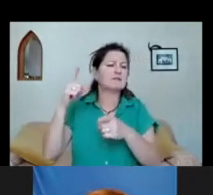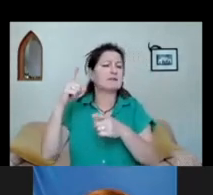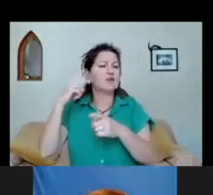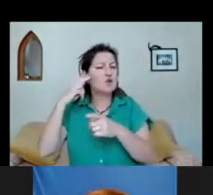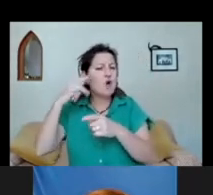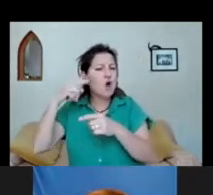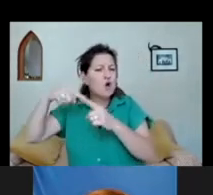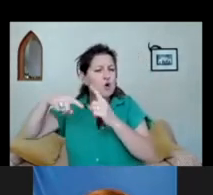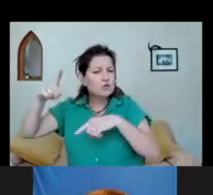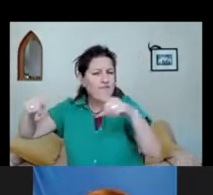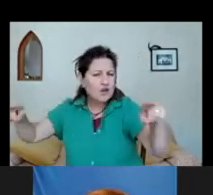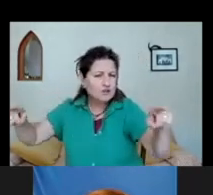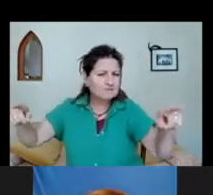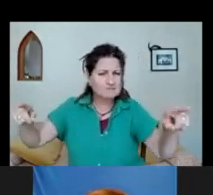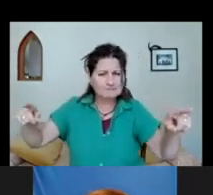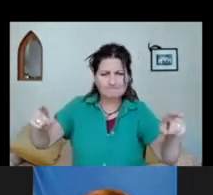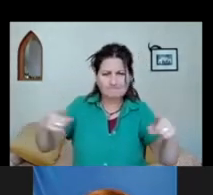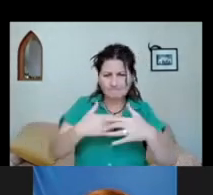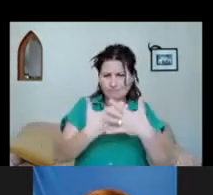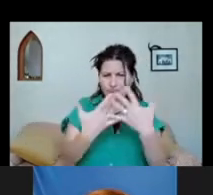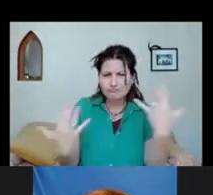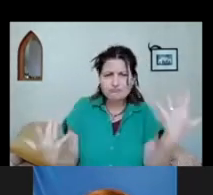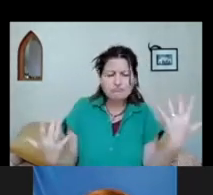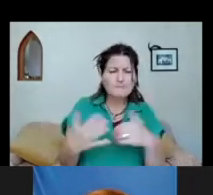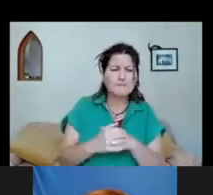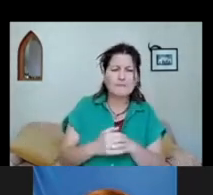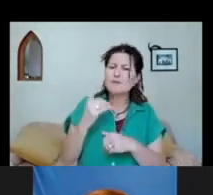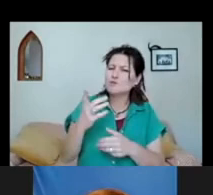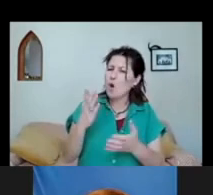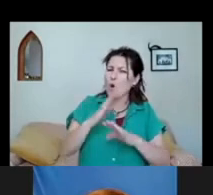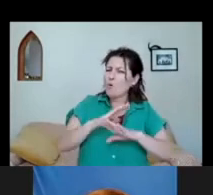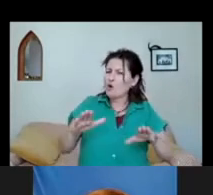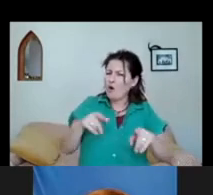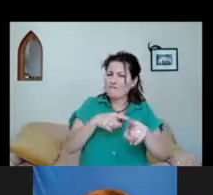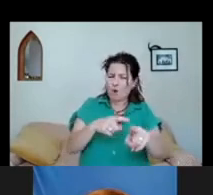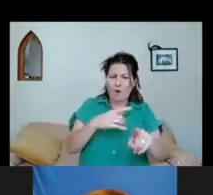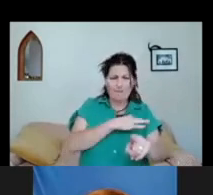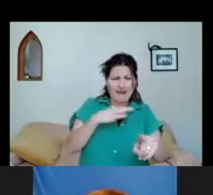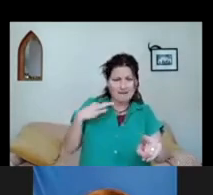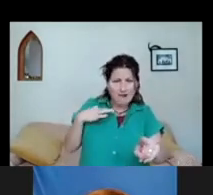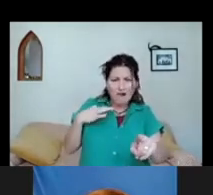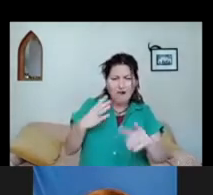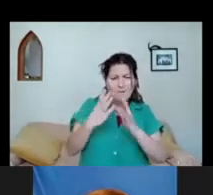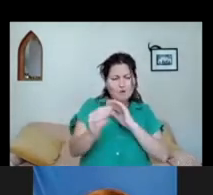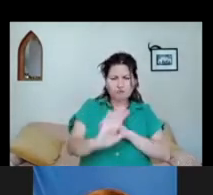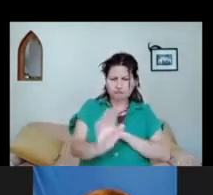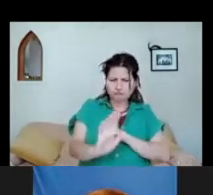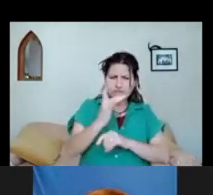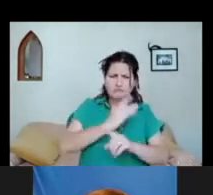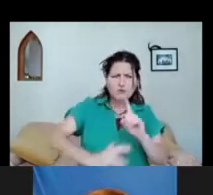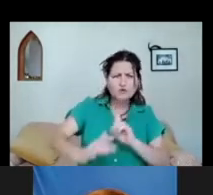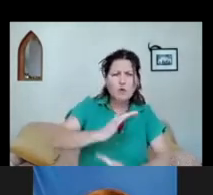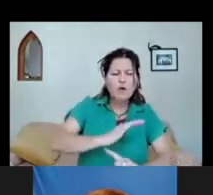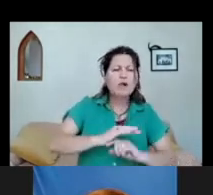that's what we follow, definitely not the medical one. So neurodivergency, hard of hearing, deaf